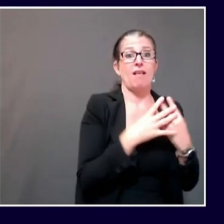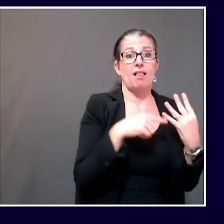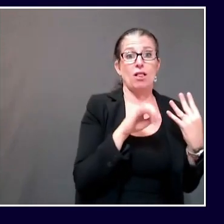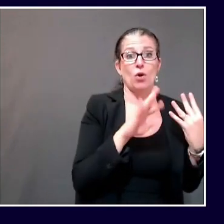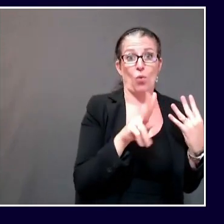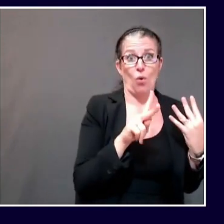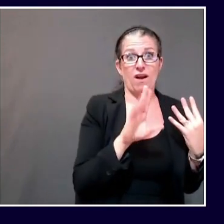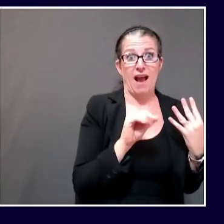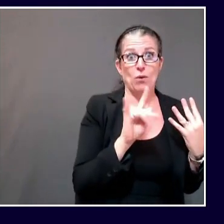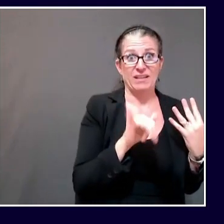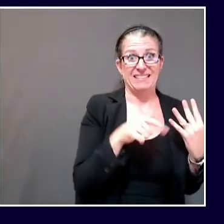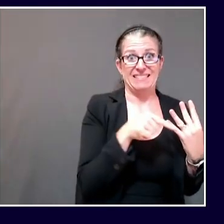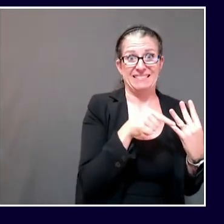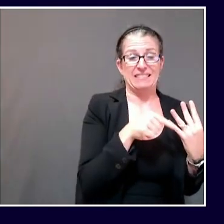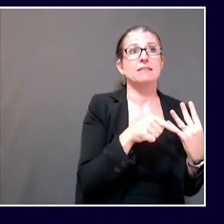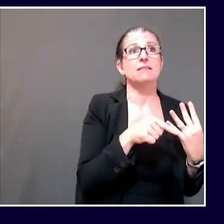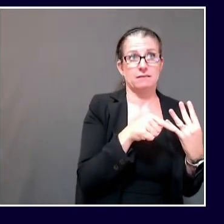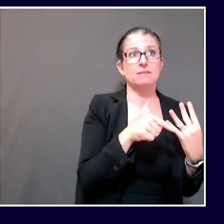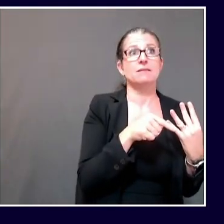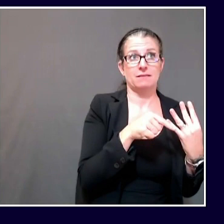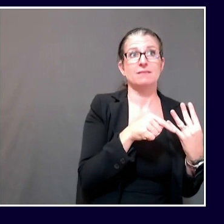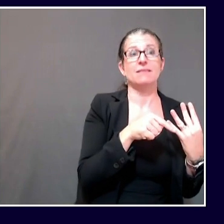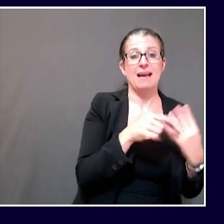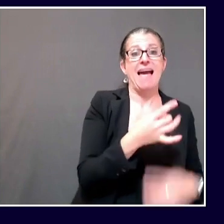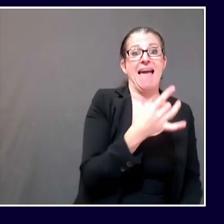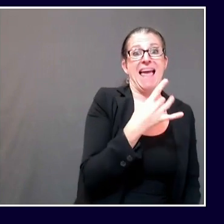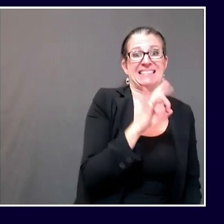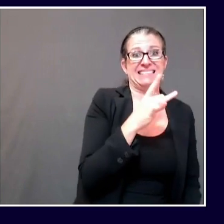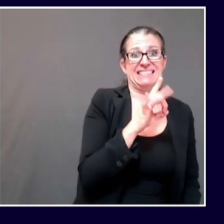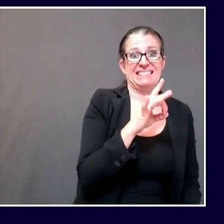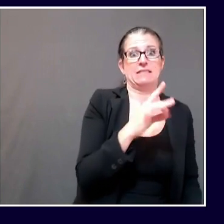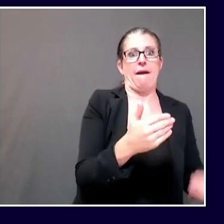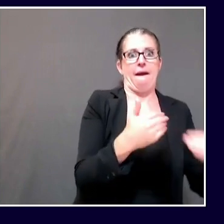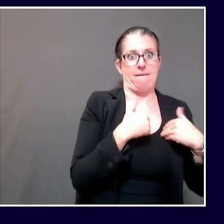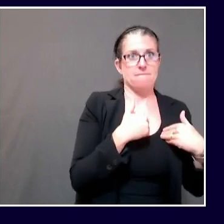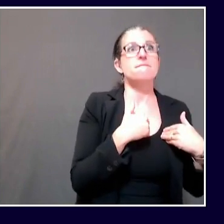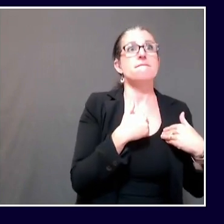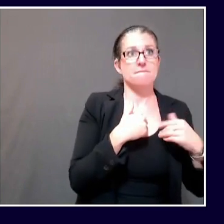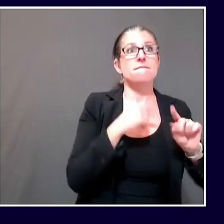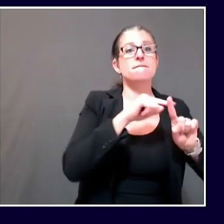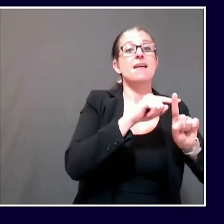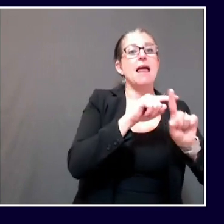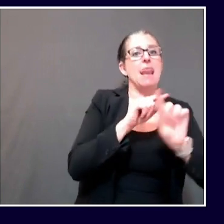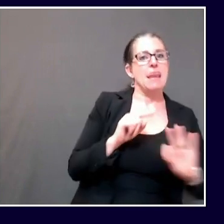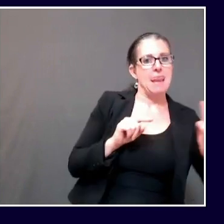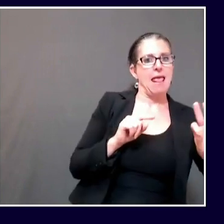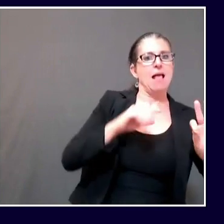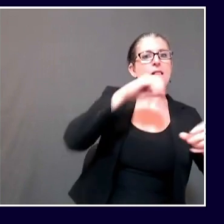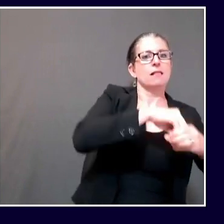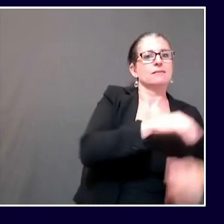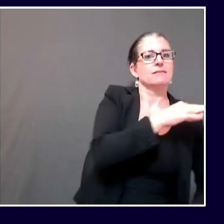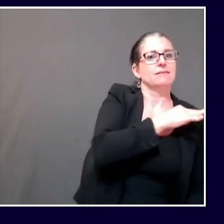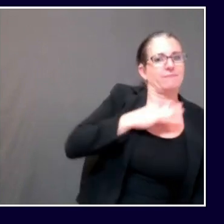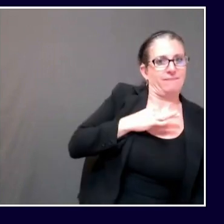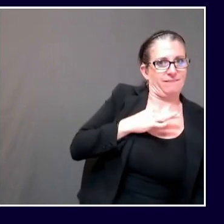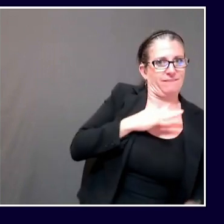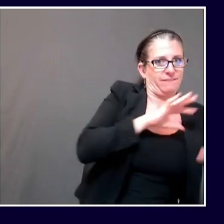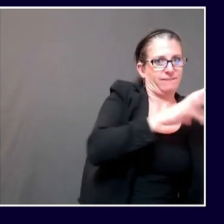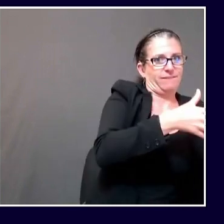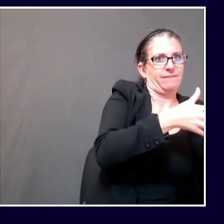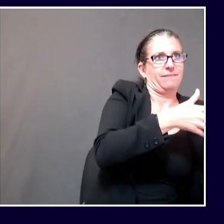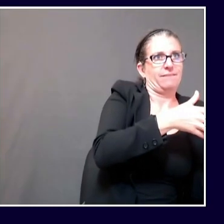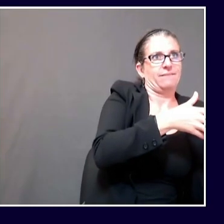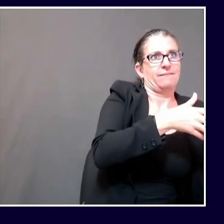are a total of 18 cases, 9 among jail staff members, 2 among other staff members in that